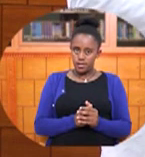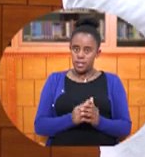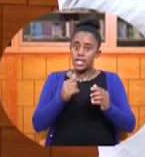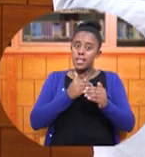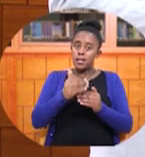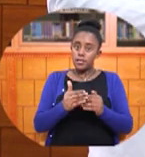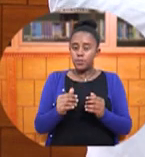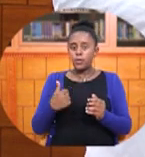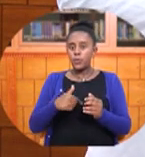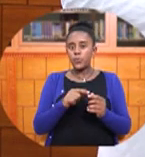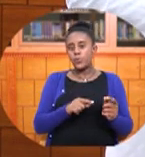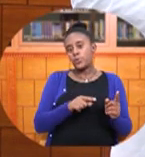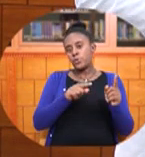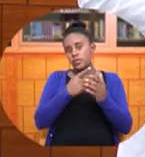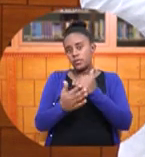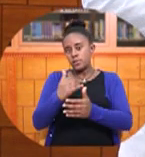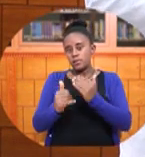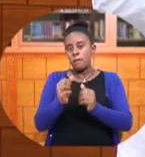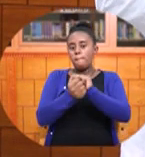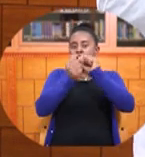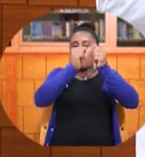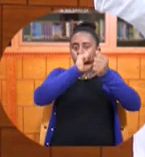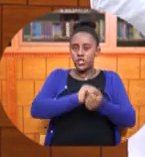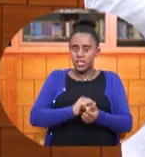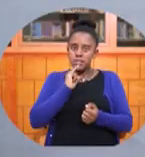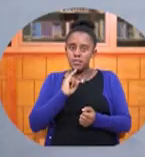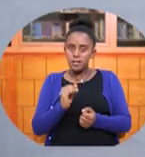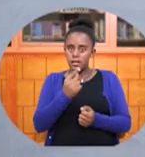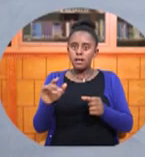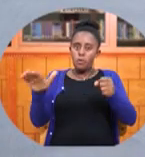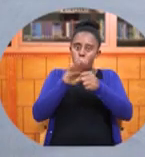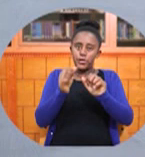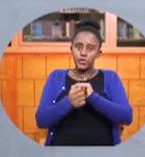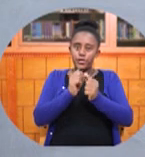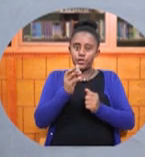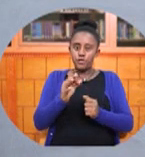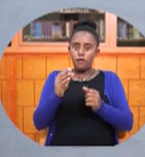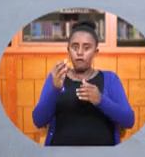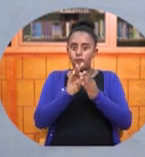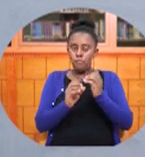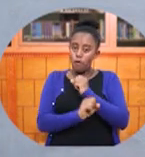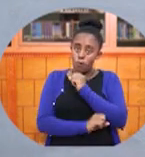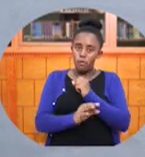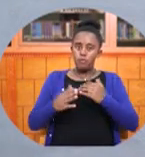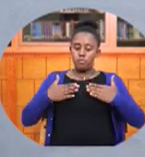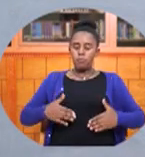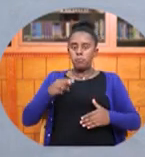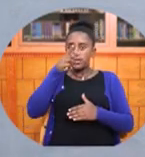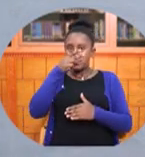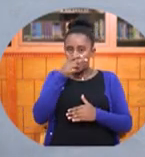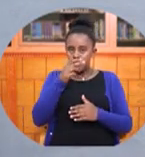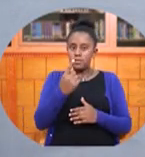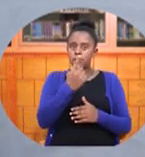Then we discuss about metamorphosis. Metamorphosis is a complete change of form or body in insect. There